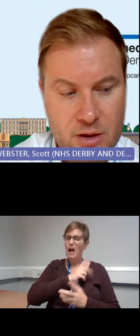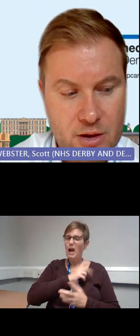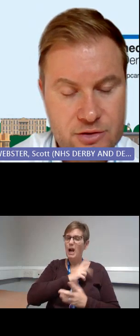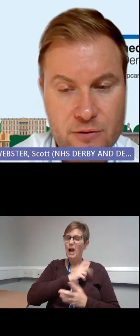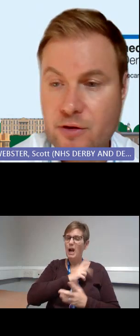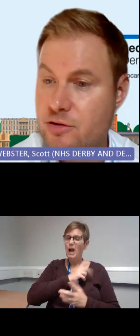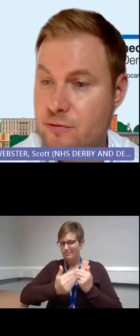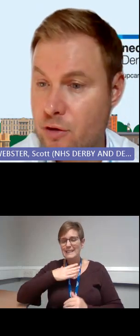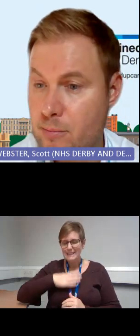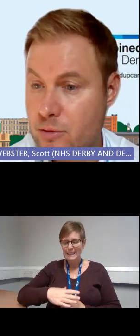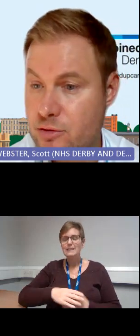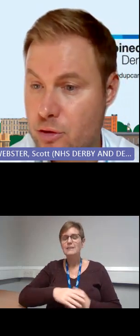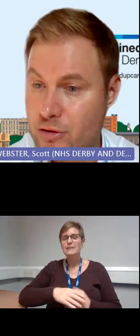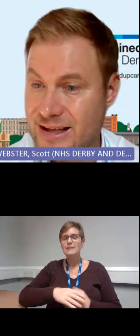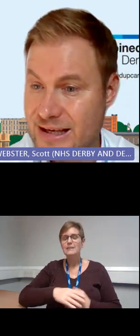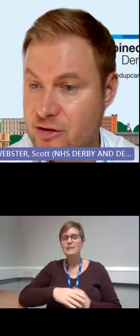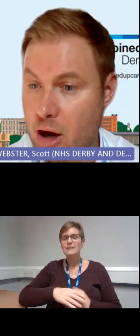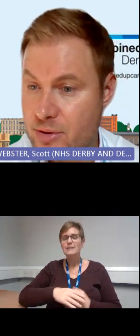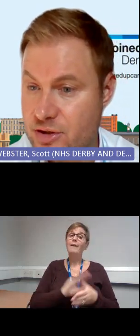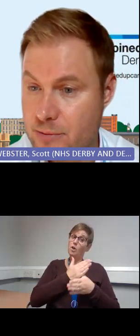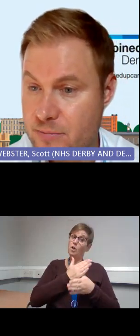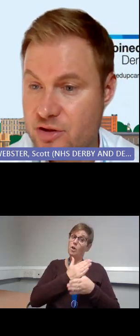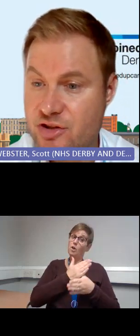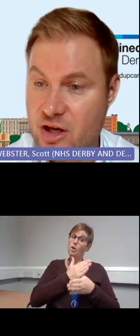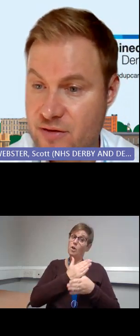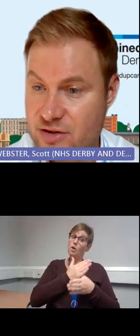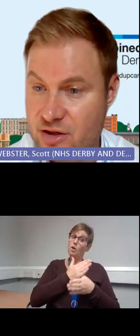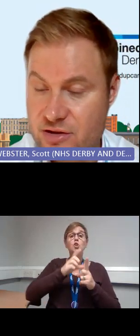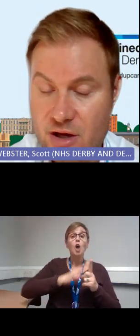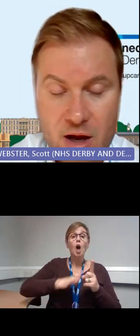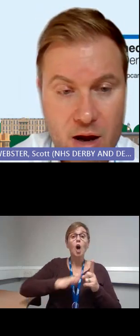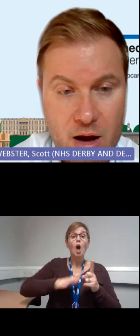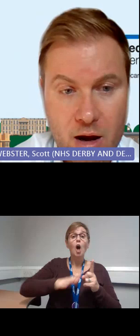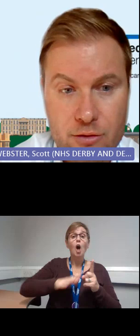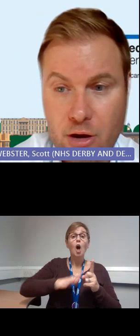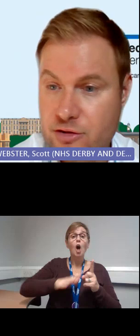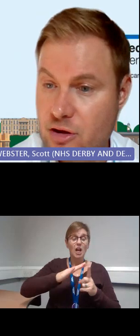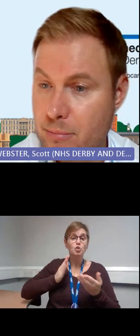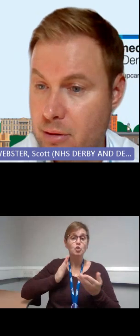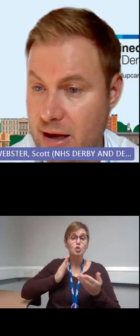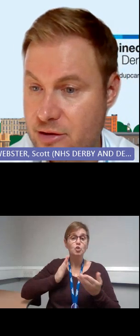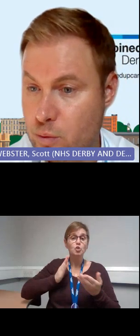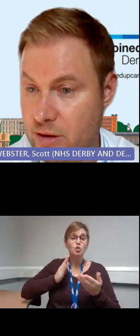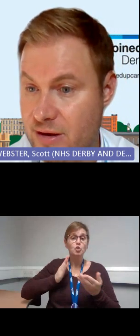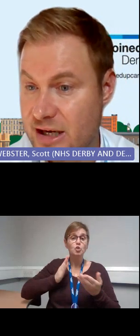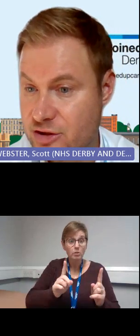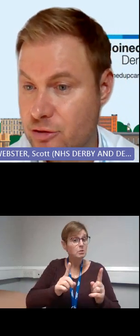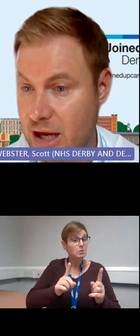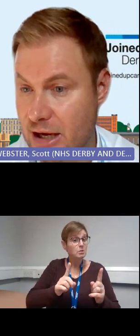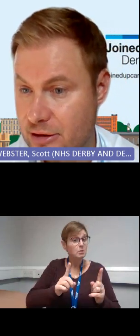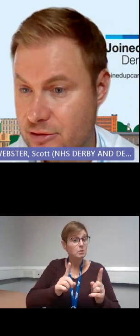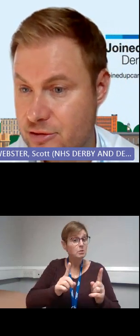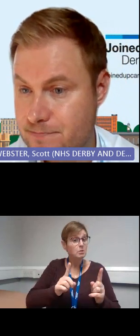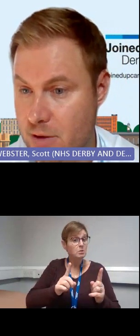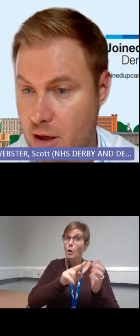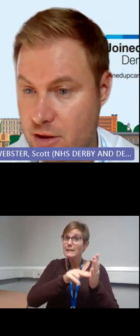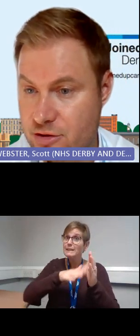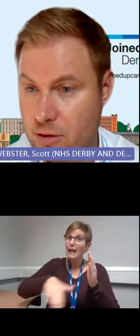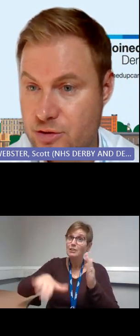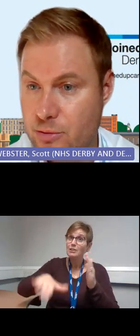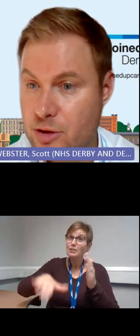work. So first and foremost, currently in Derbyshire, services are not compliant with national